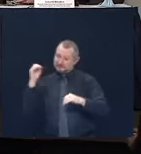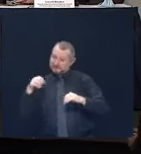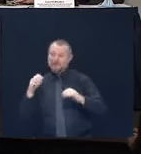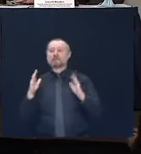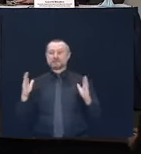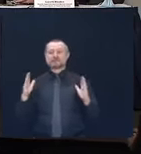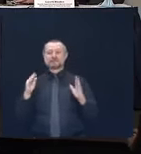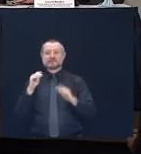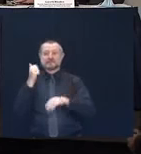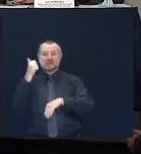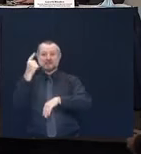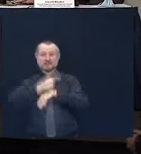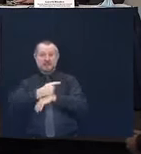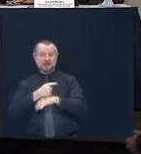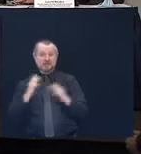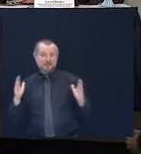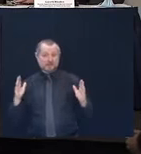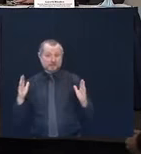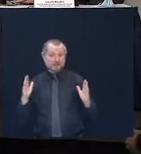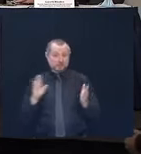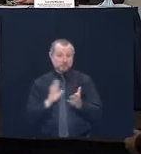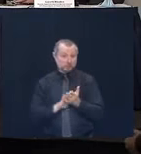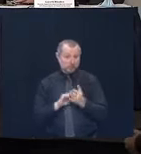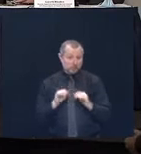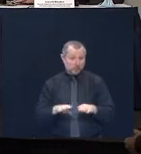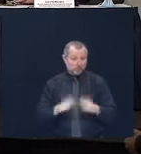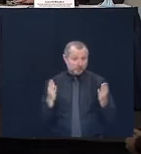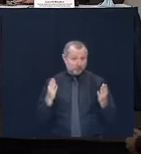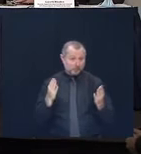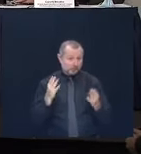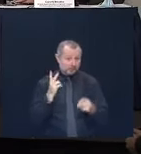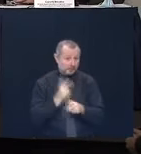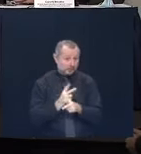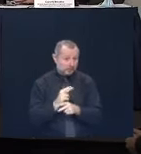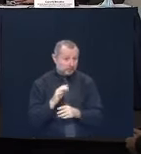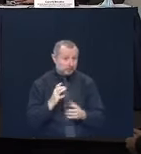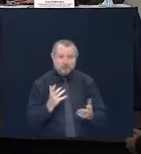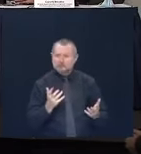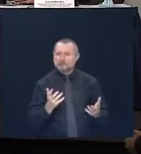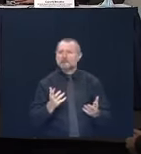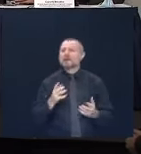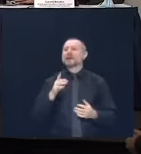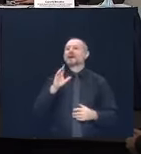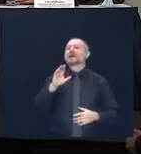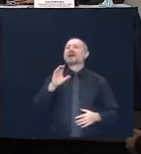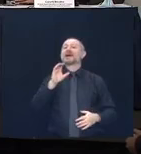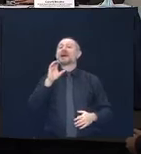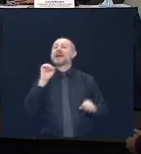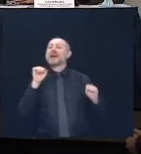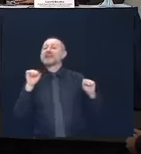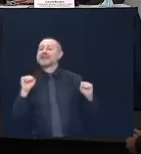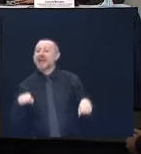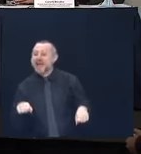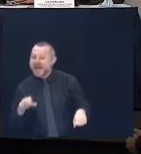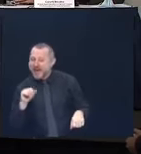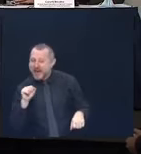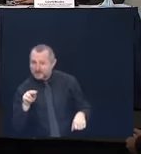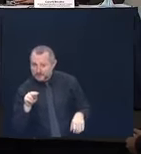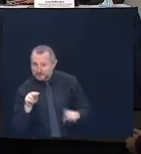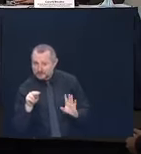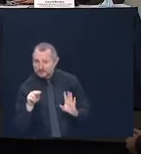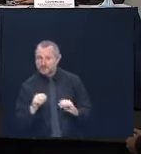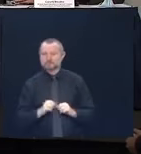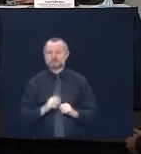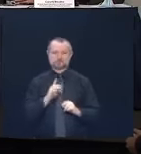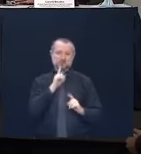mean schools would reopen under a yellow zone. Yes. So Can reopen. How do you anticipate someone like